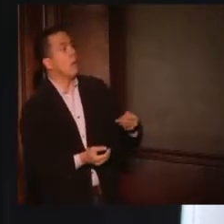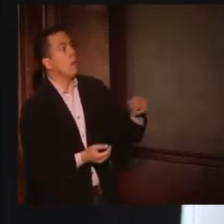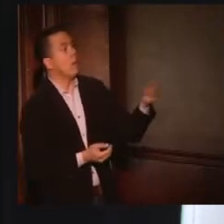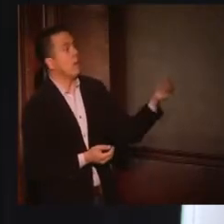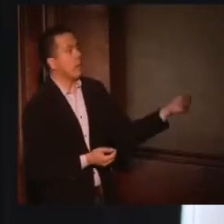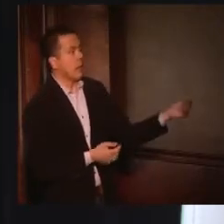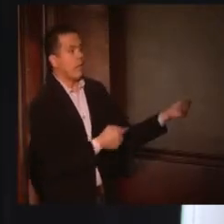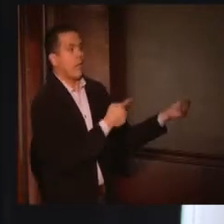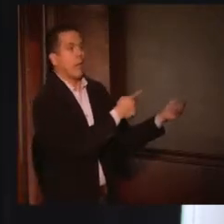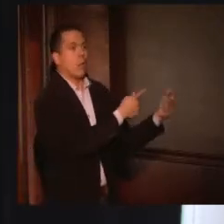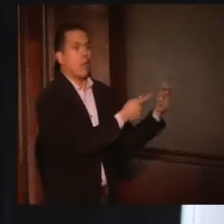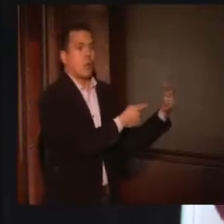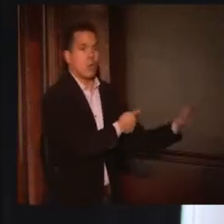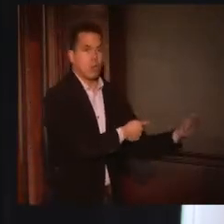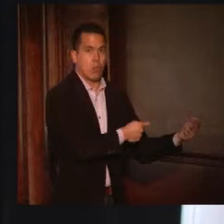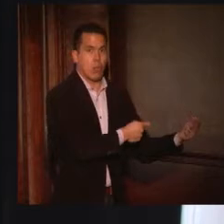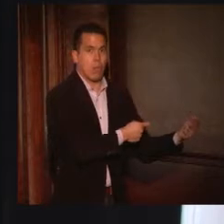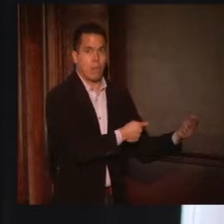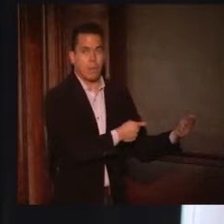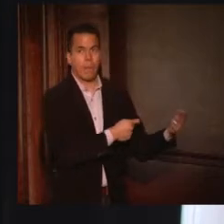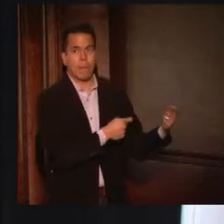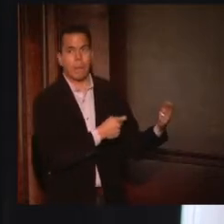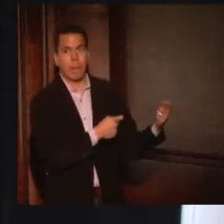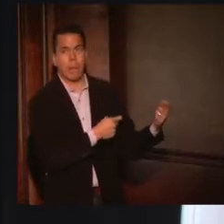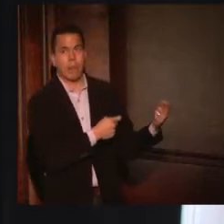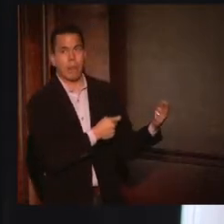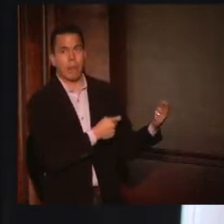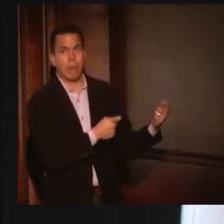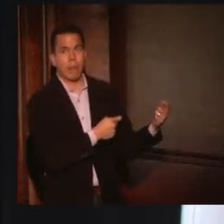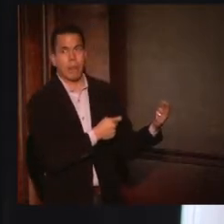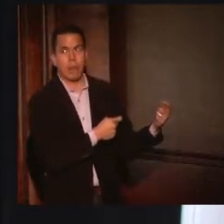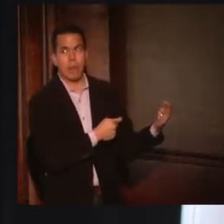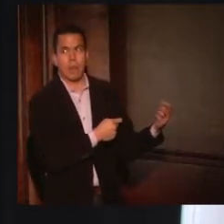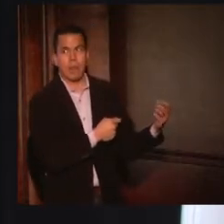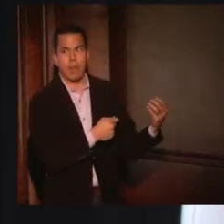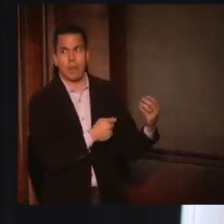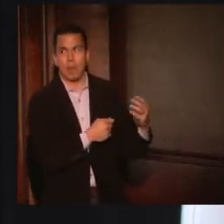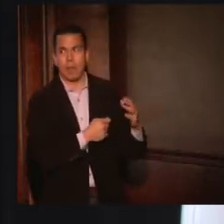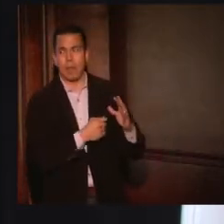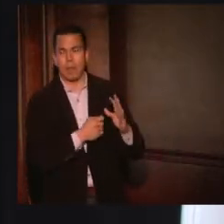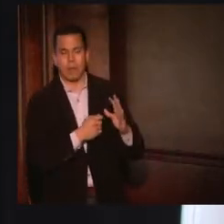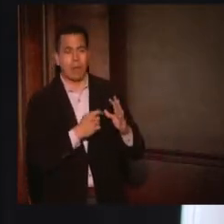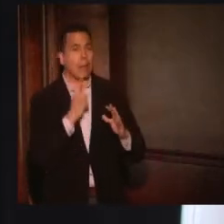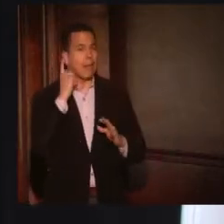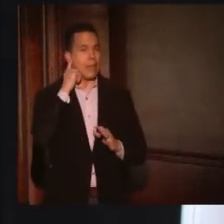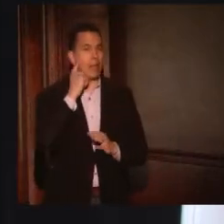individual or one group, but it's distributed. Oh, good. Get you out of here at a decent time.